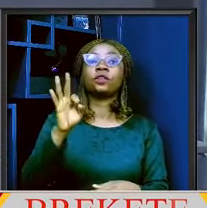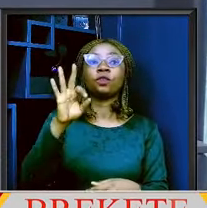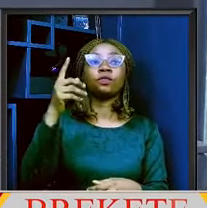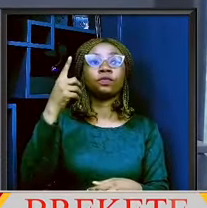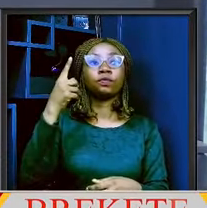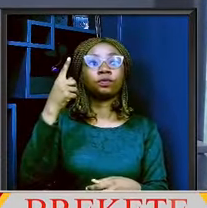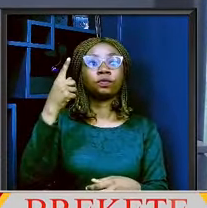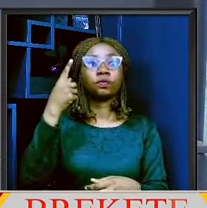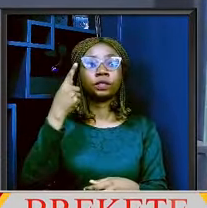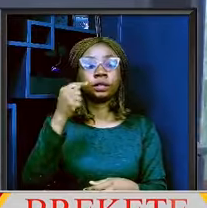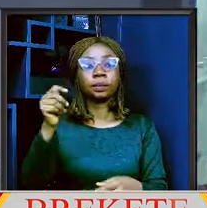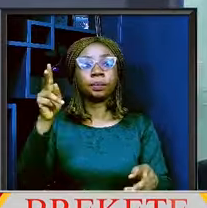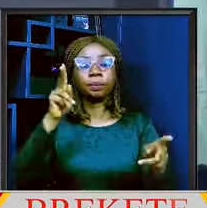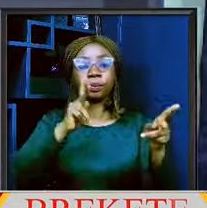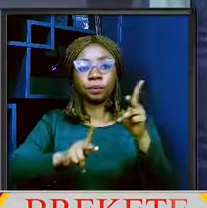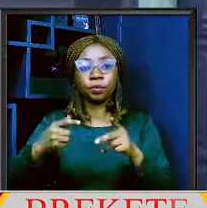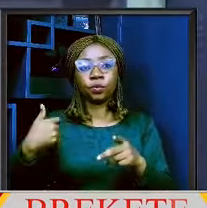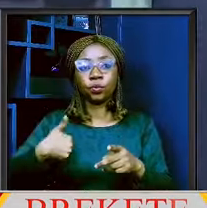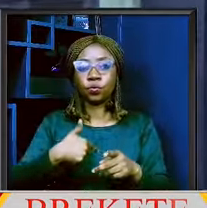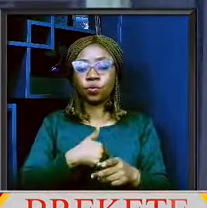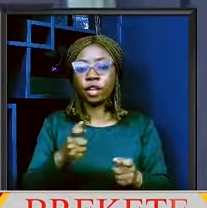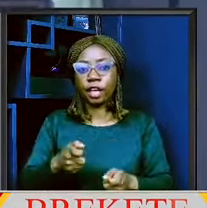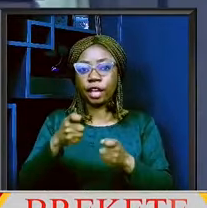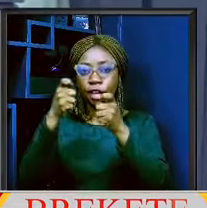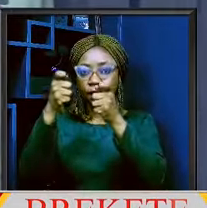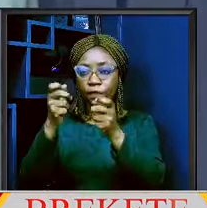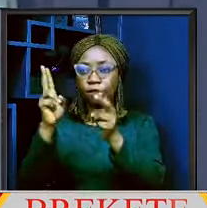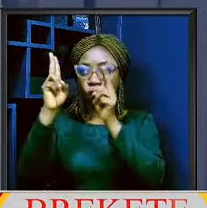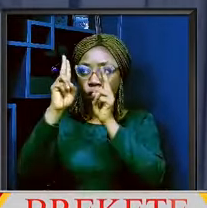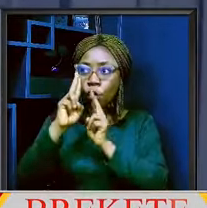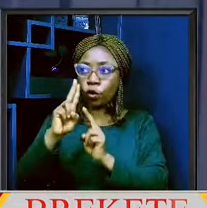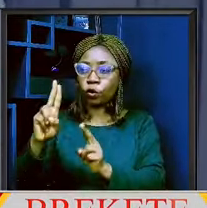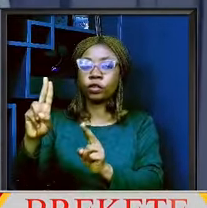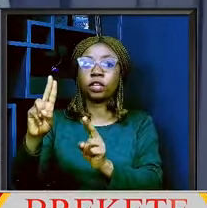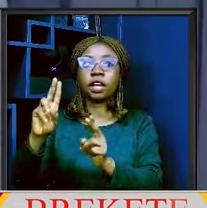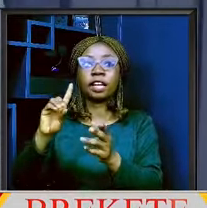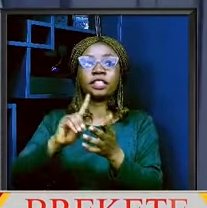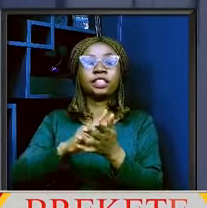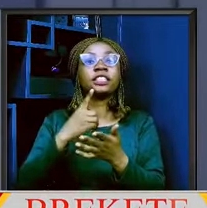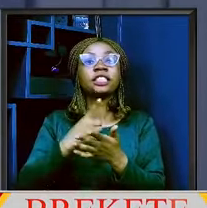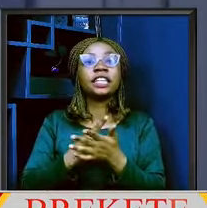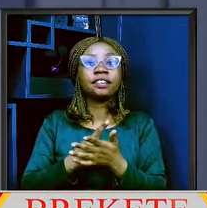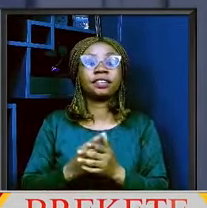those we gave honorary degree.